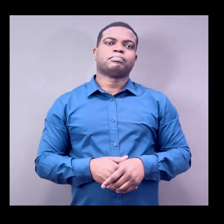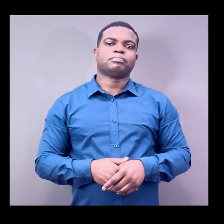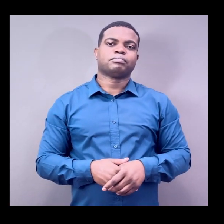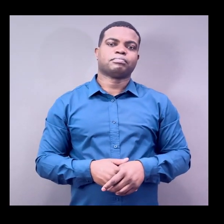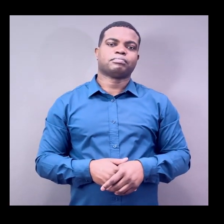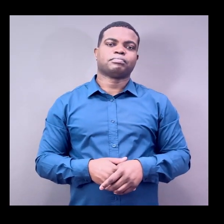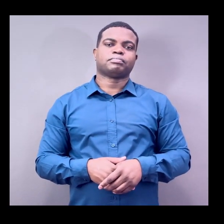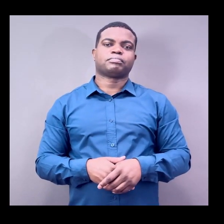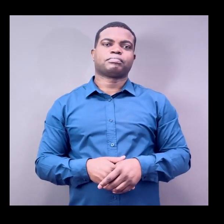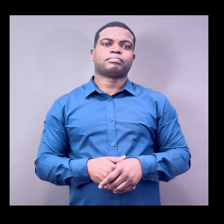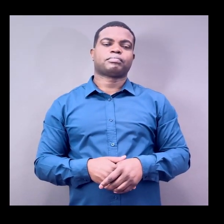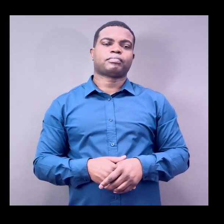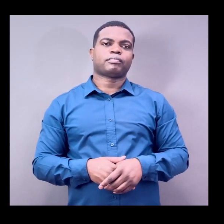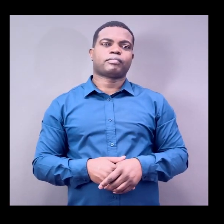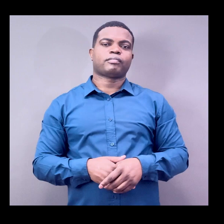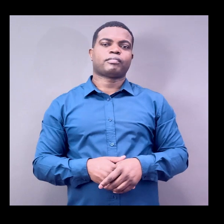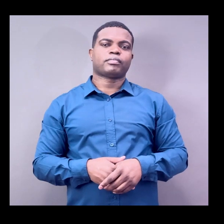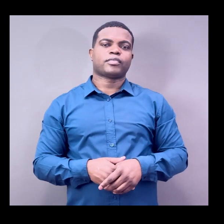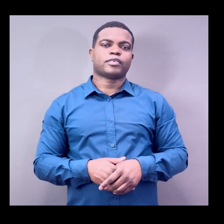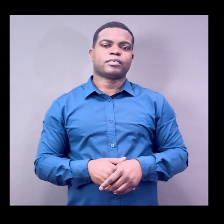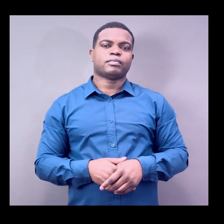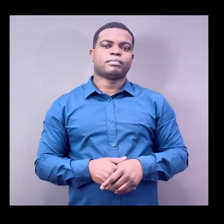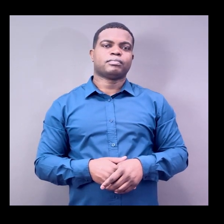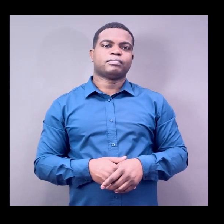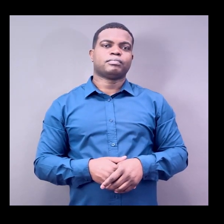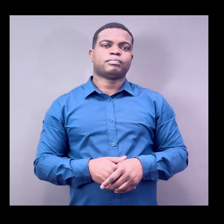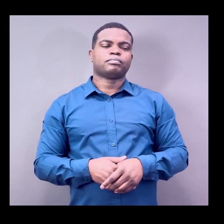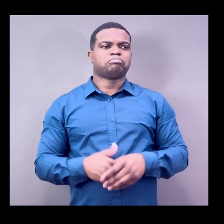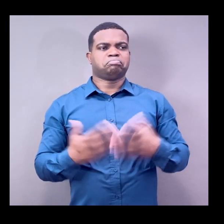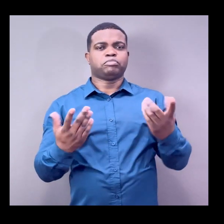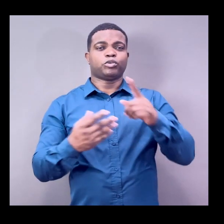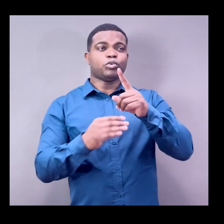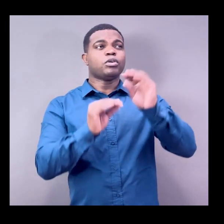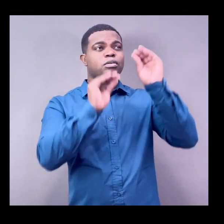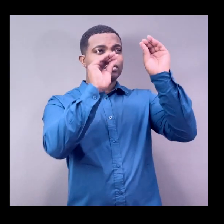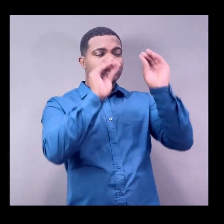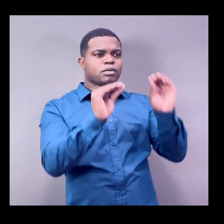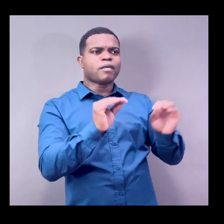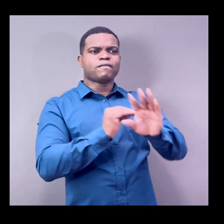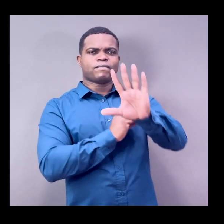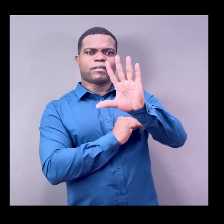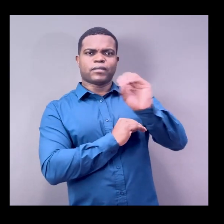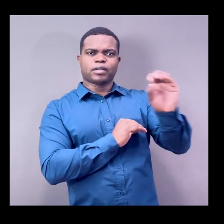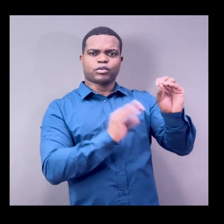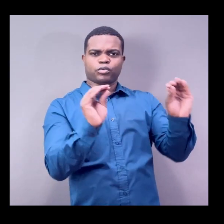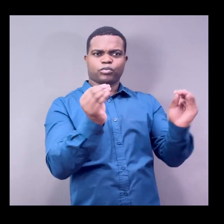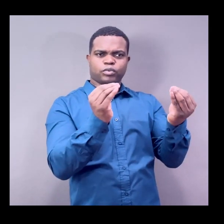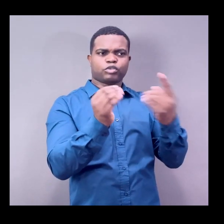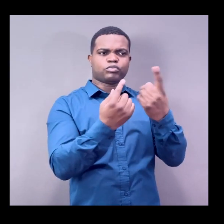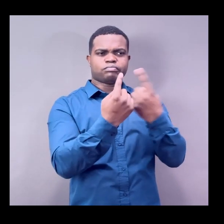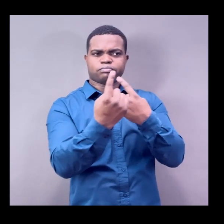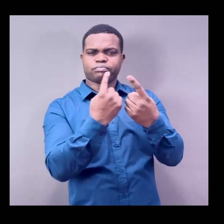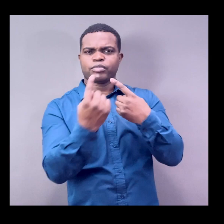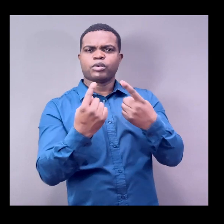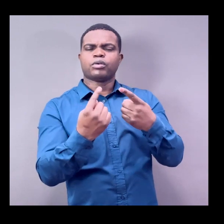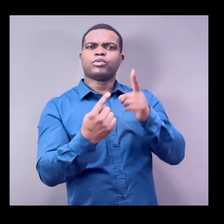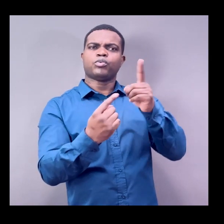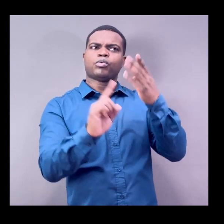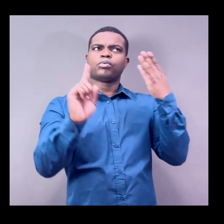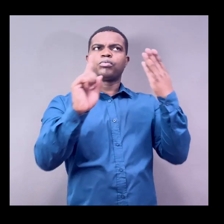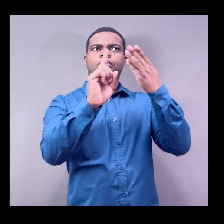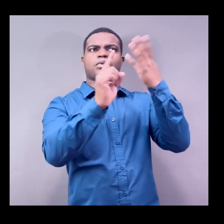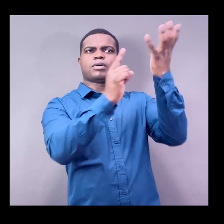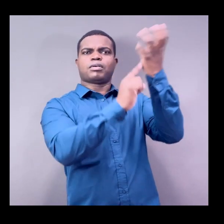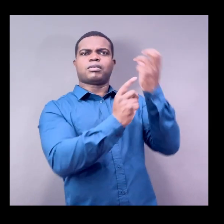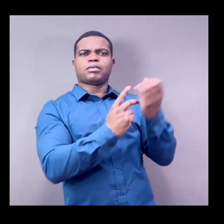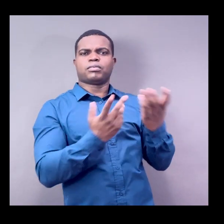be reaching out to 500 people, what are the indicators you are expecting? So if you